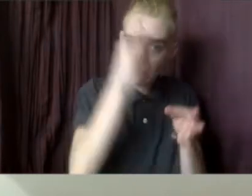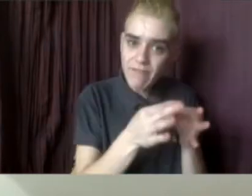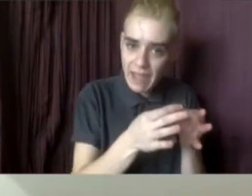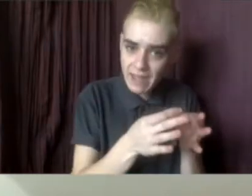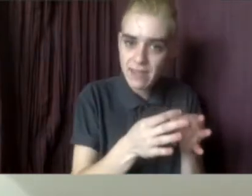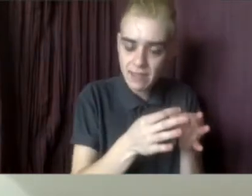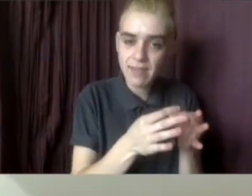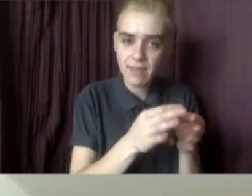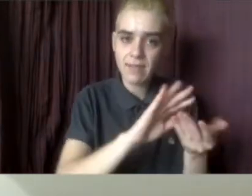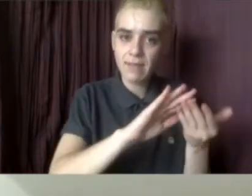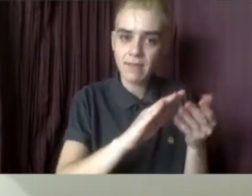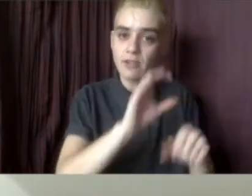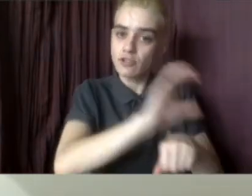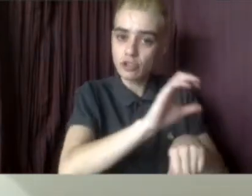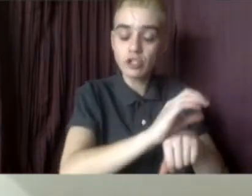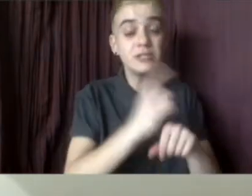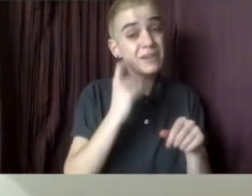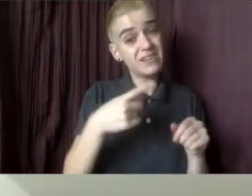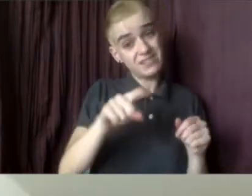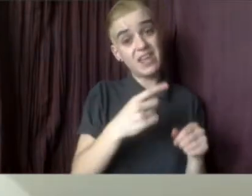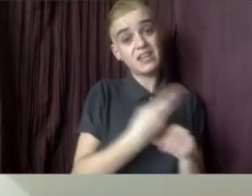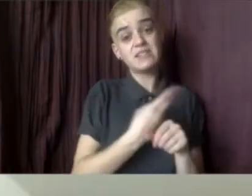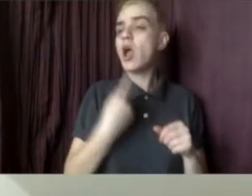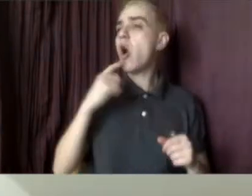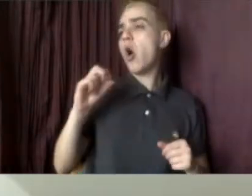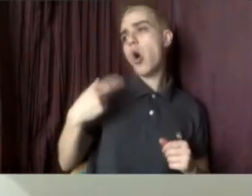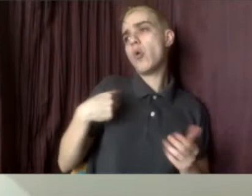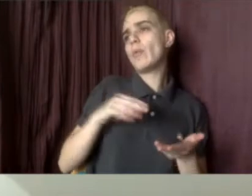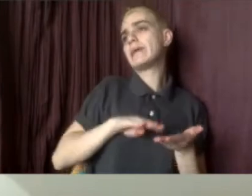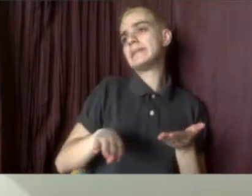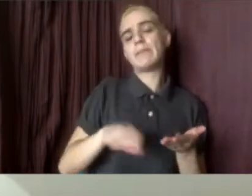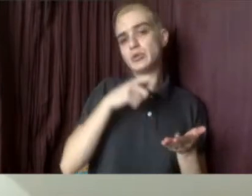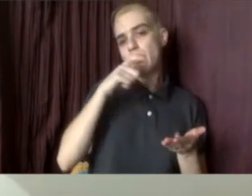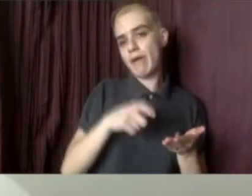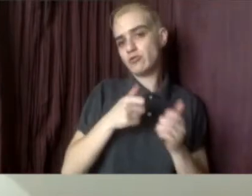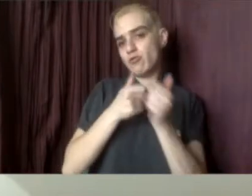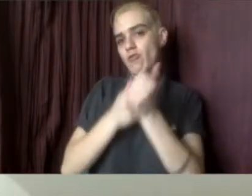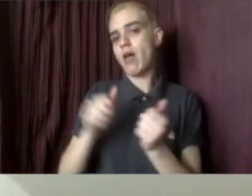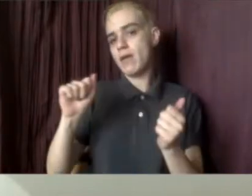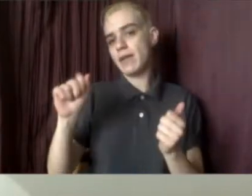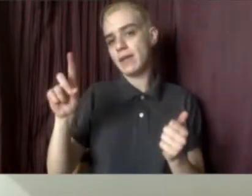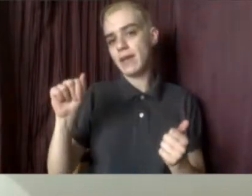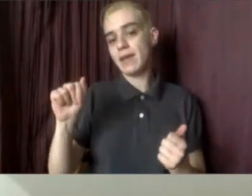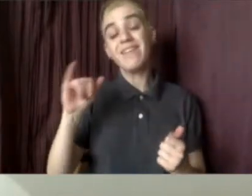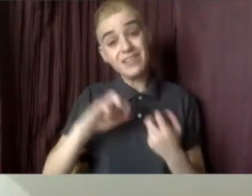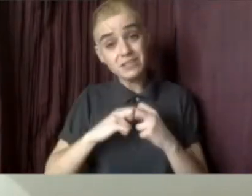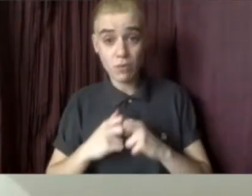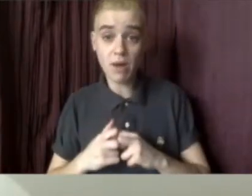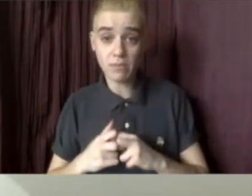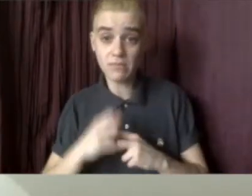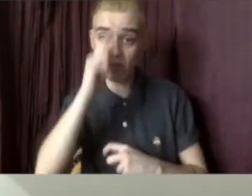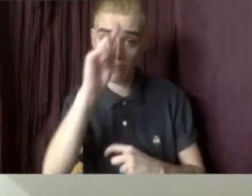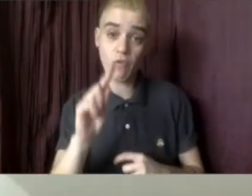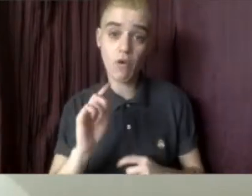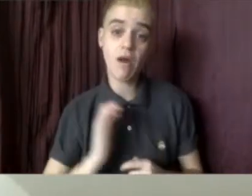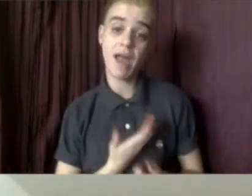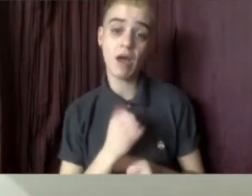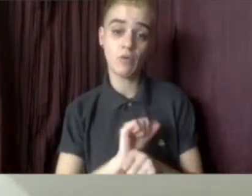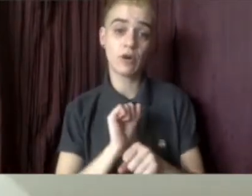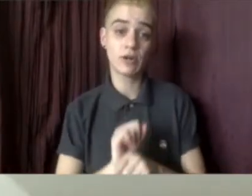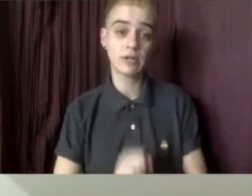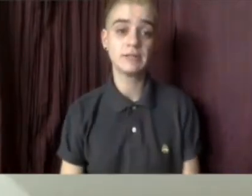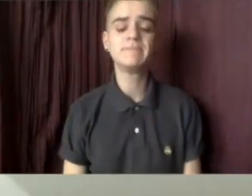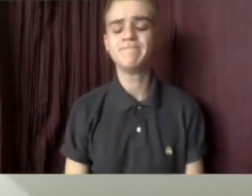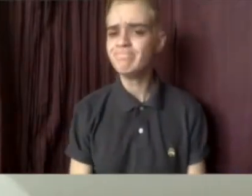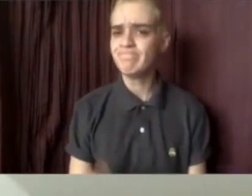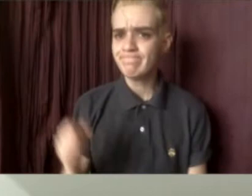problems. And if that's above and beyond the law, then that's the way, to go and to be more inclusive, and